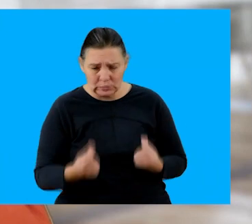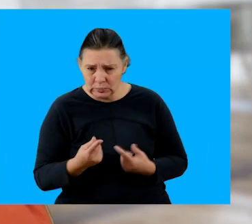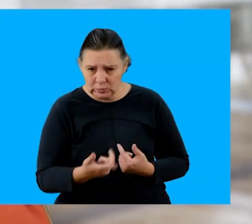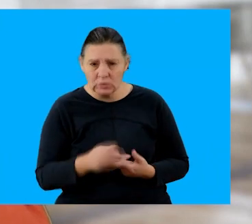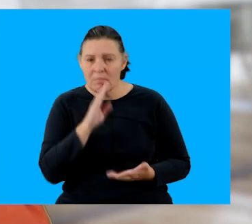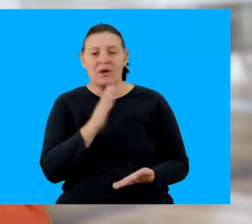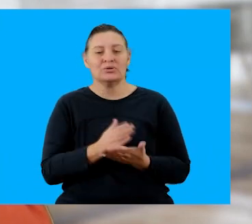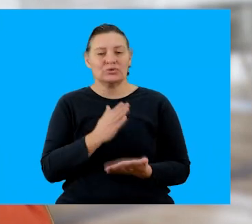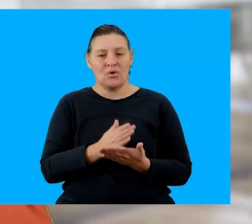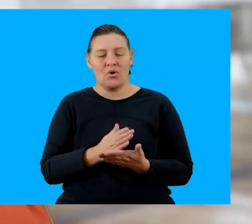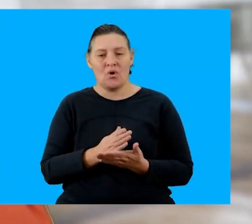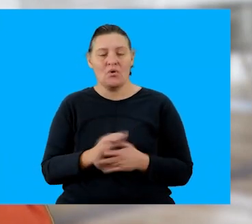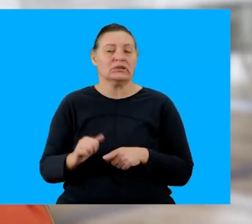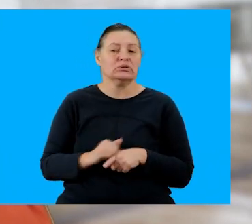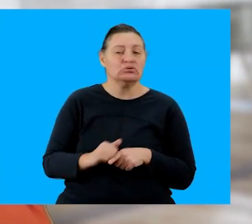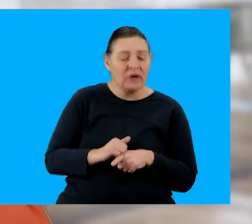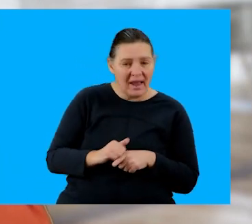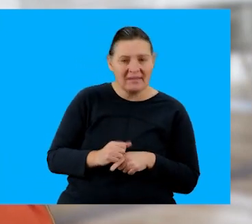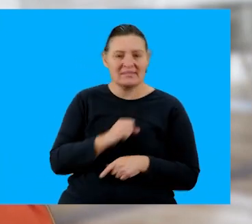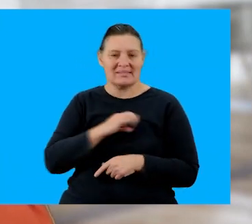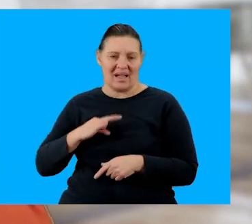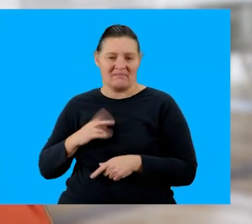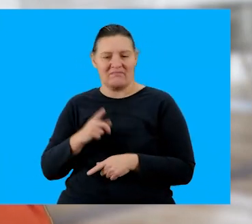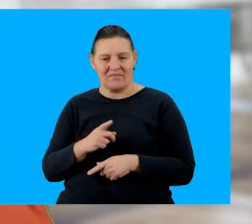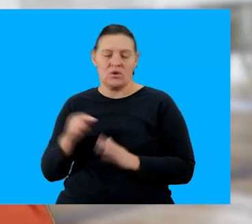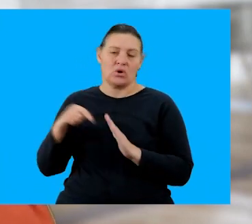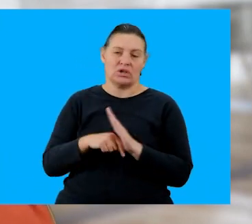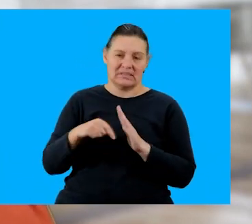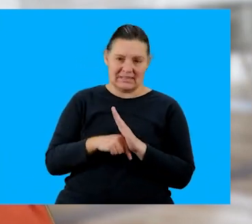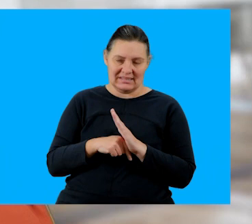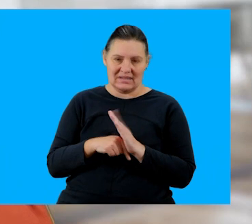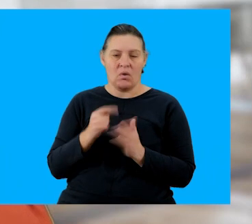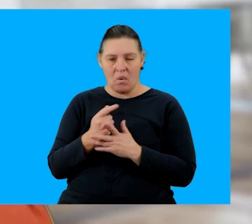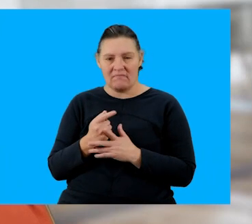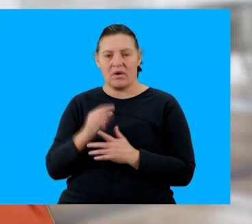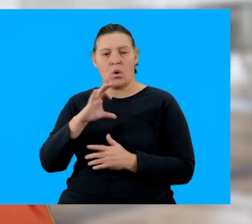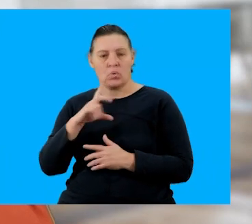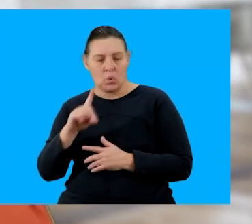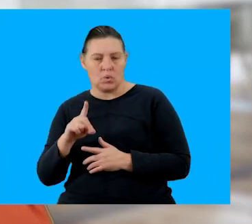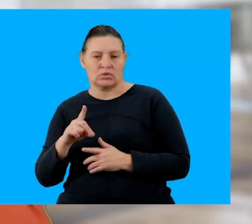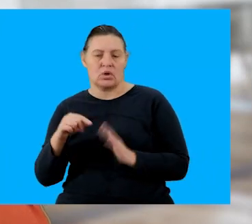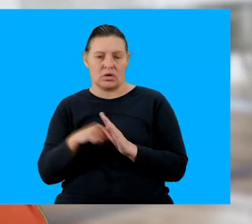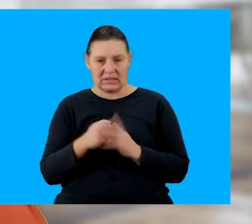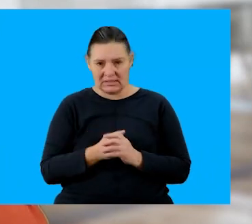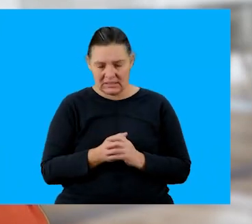that? By making sure that he train the employees on the contents of the code of